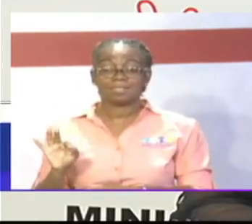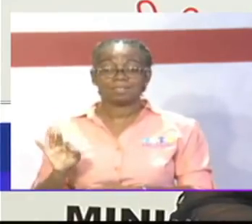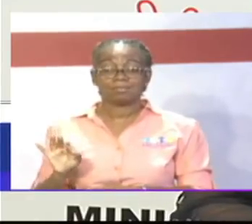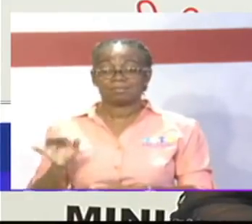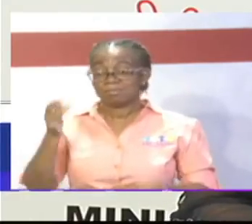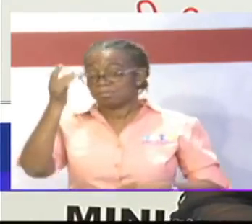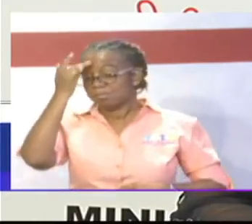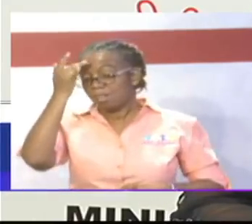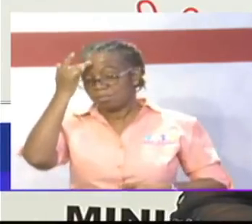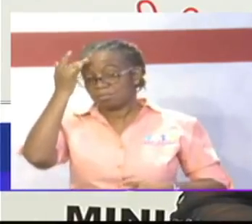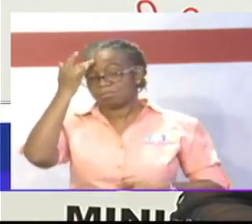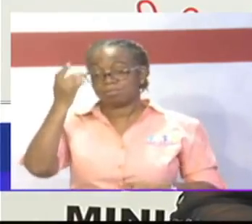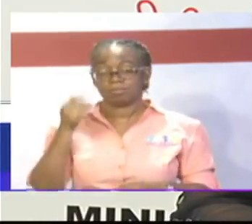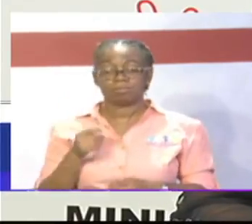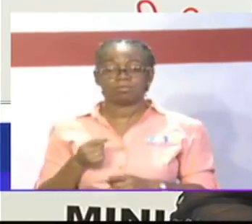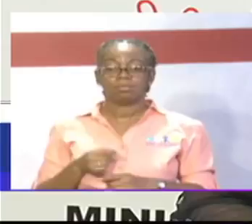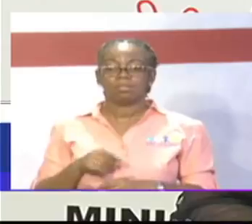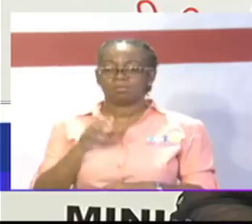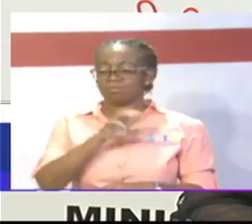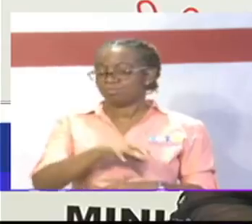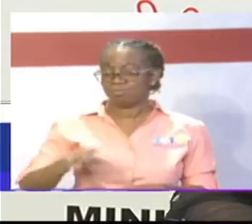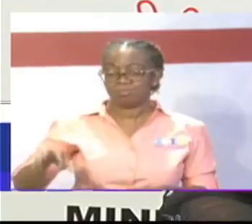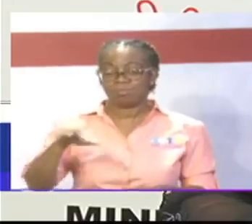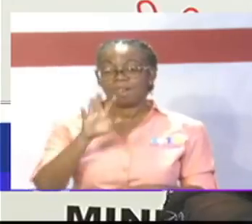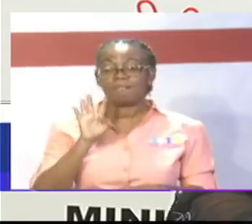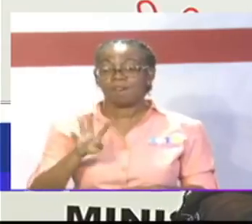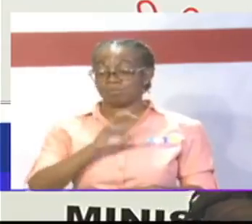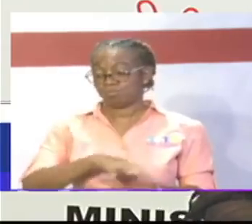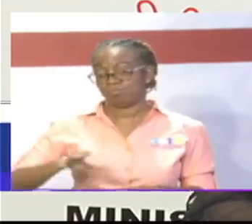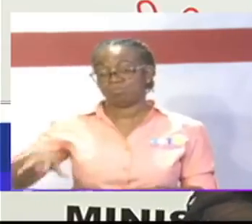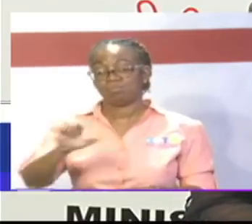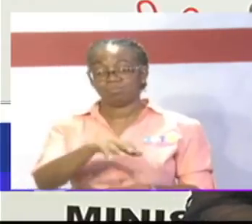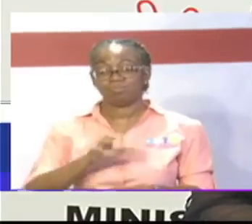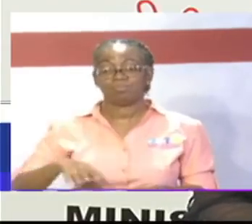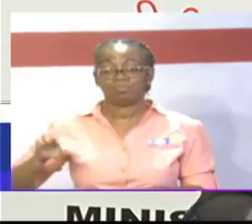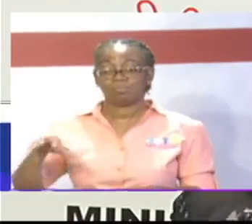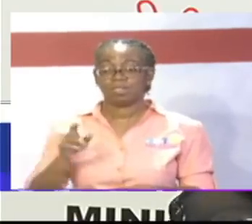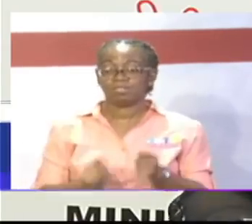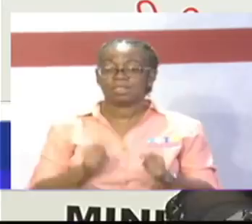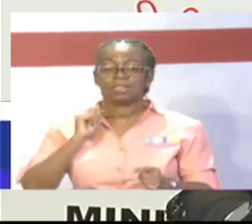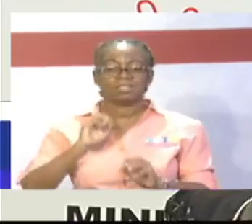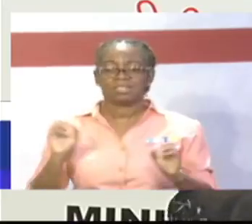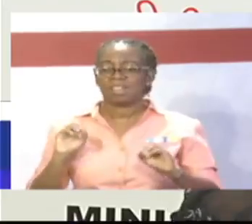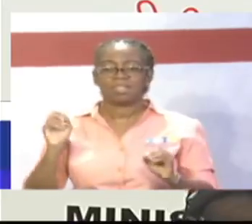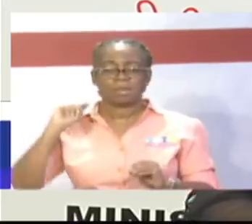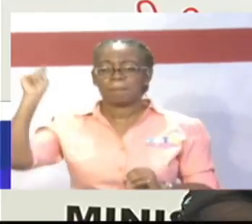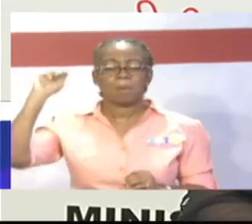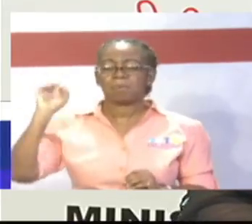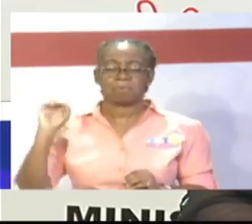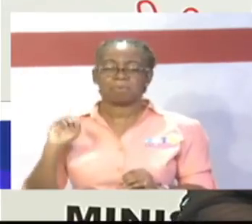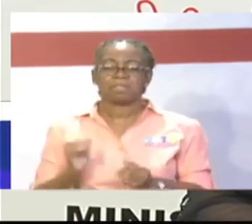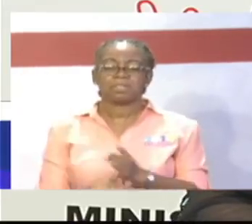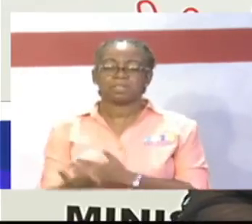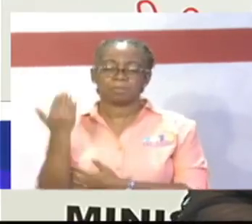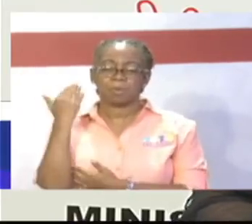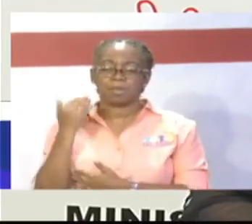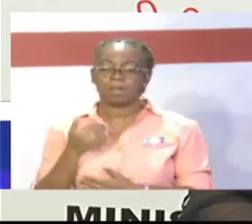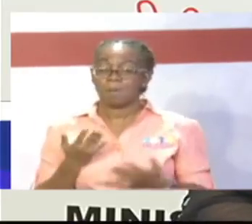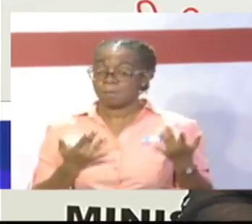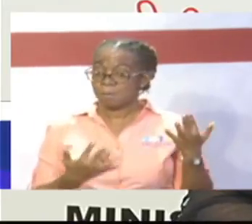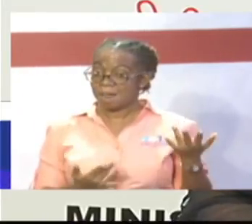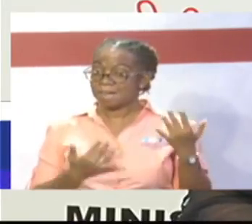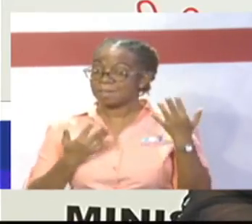positive across the 4 regional health authorities in Trinidad, none in Tobago as of this morning, who are